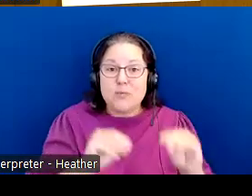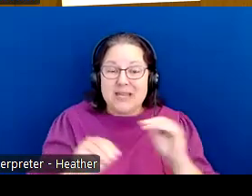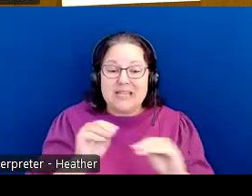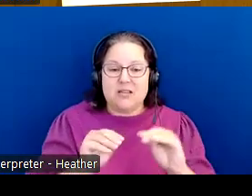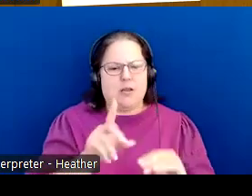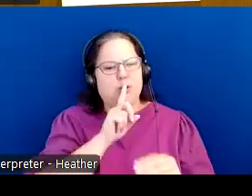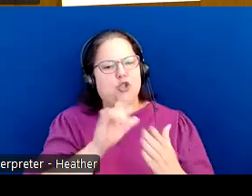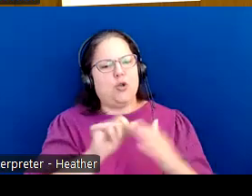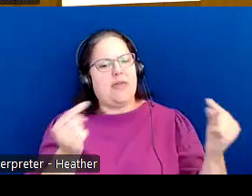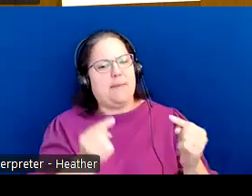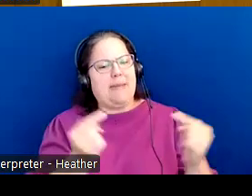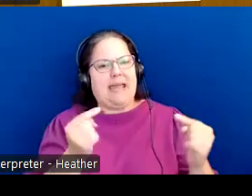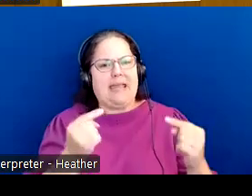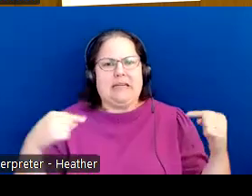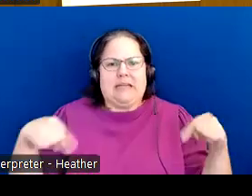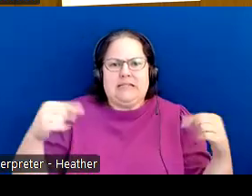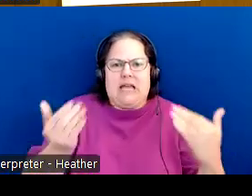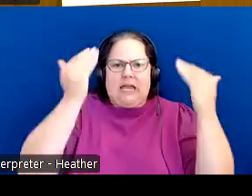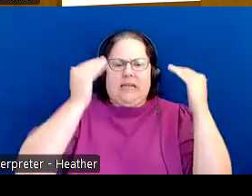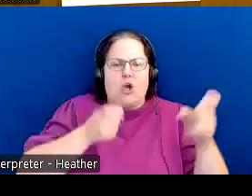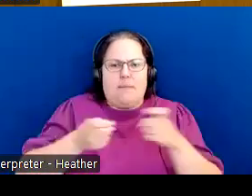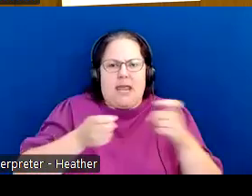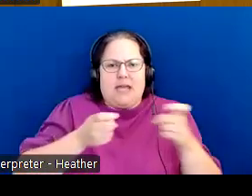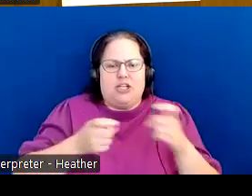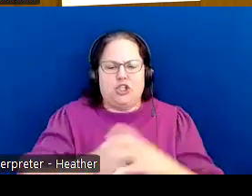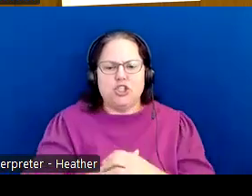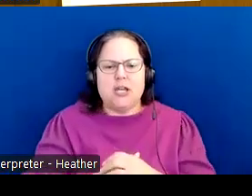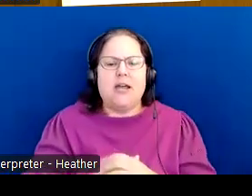pain and anxiety are well managed and that acute stress symptoms are treated.